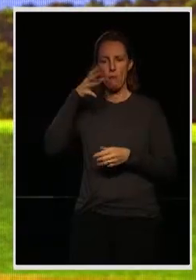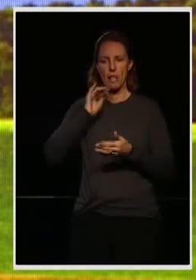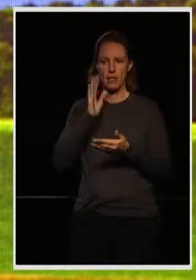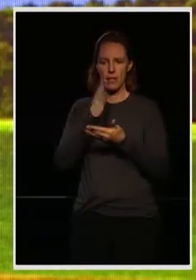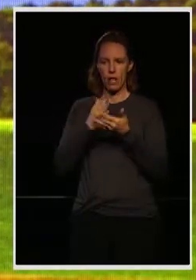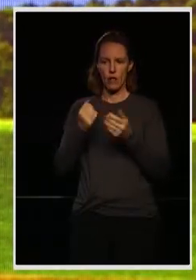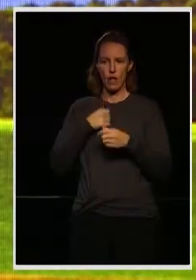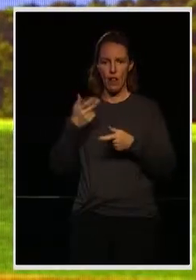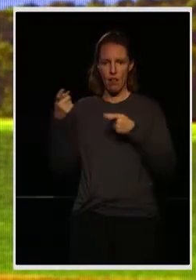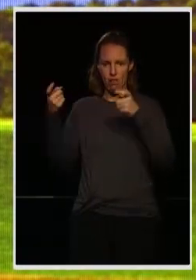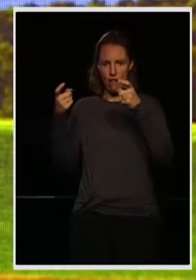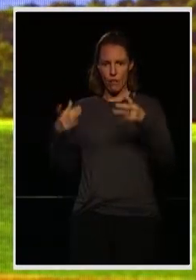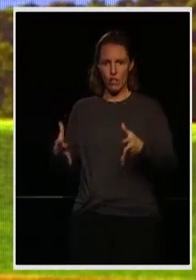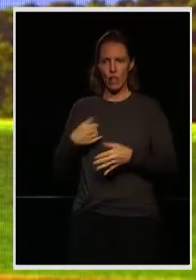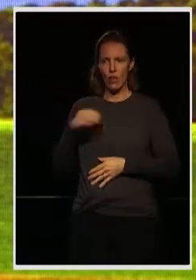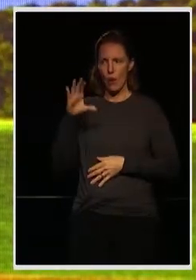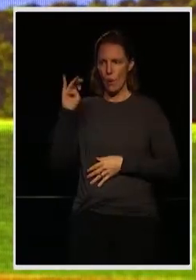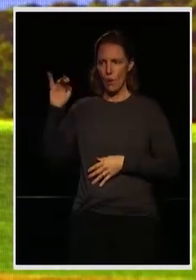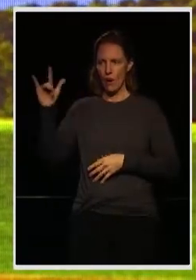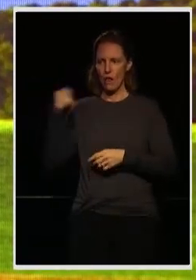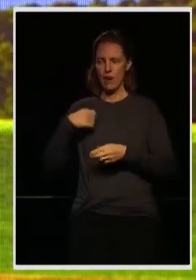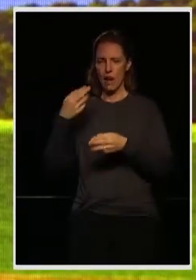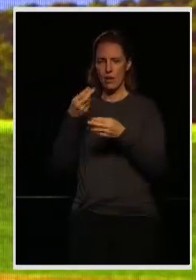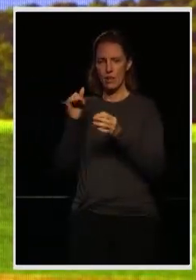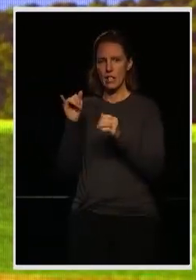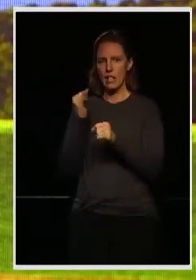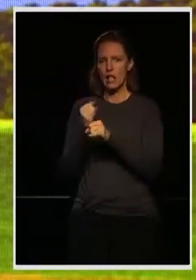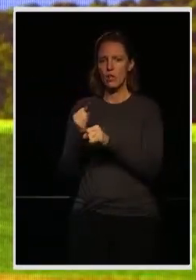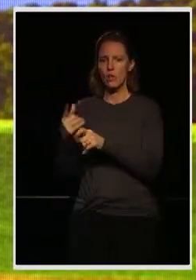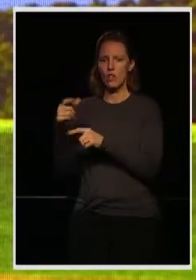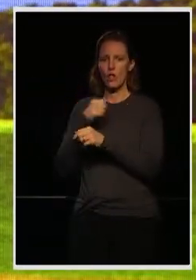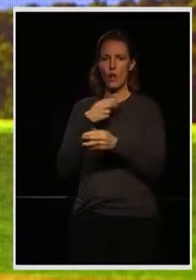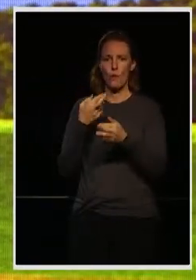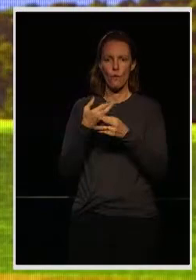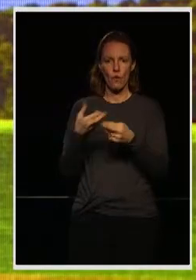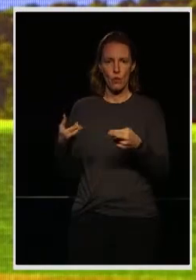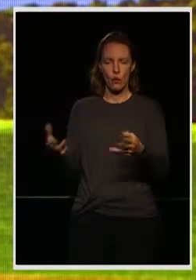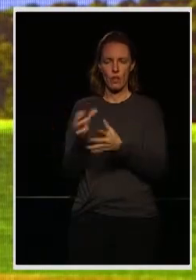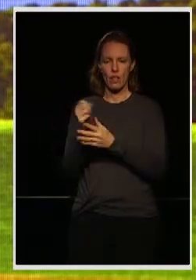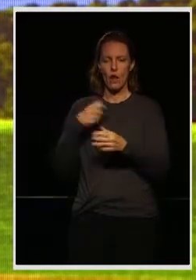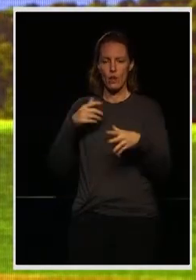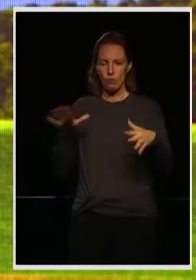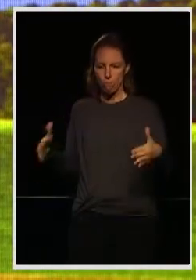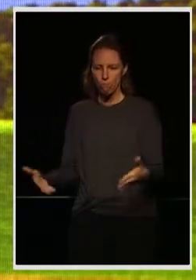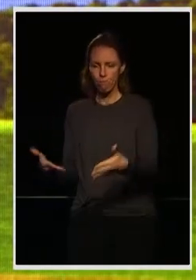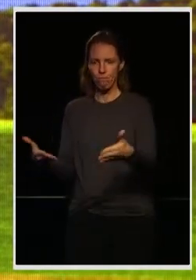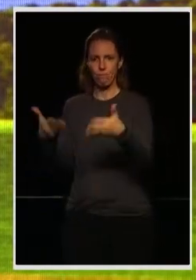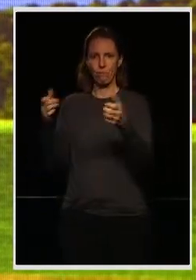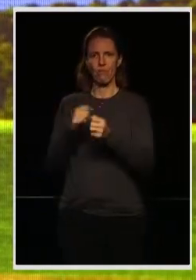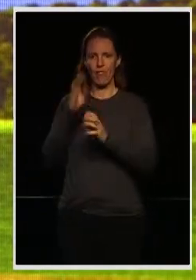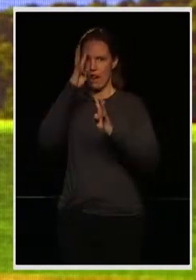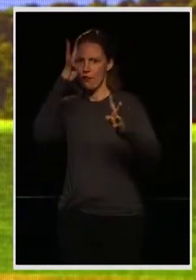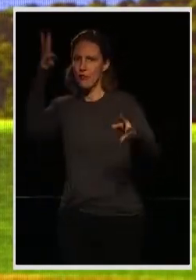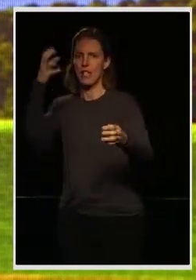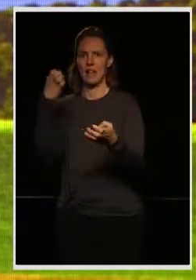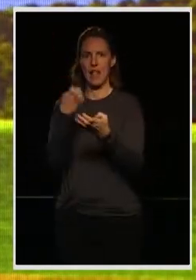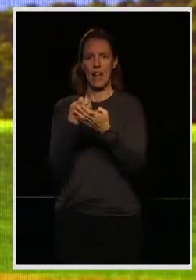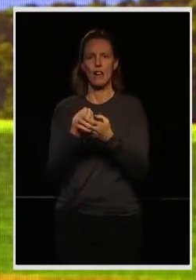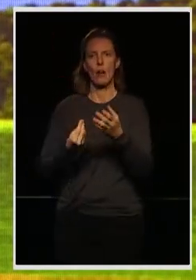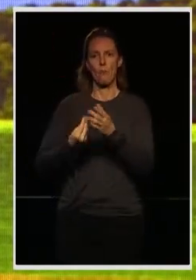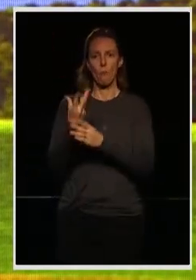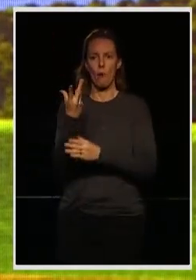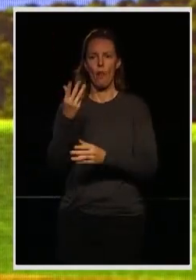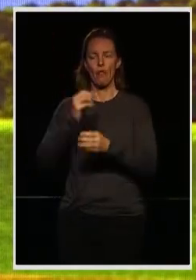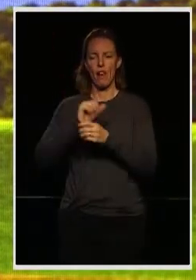leveraging Cornell's institutional resources and expertise to cultivate innovation, economic growth,